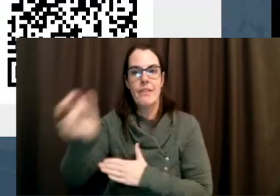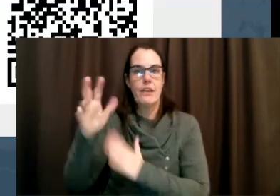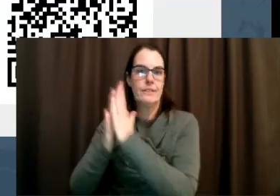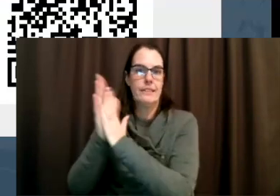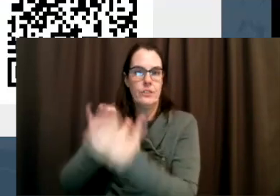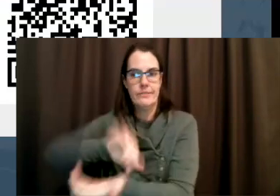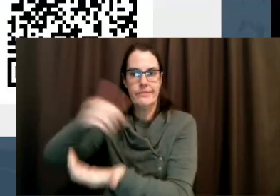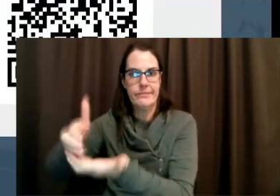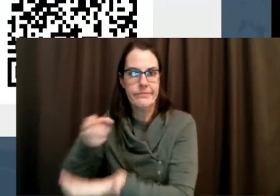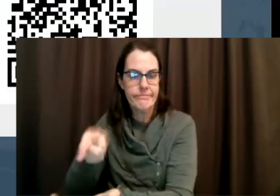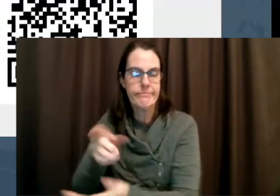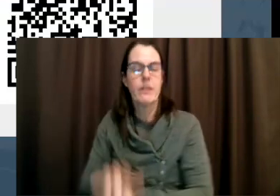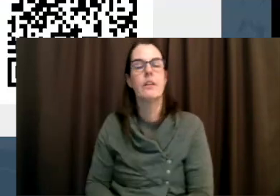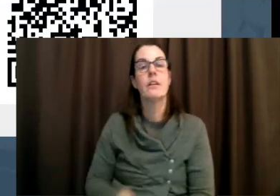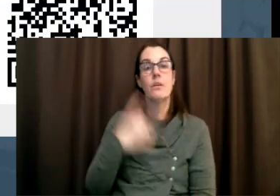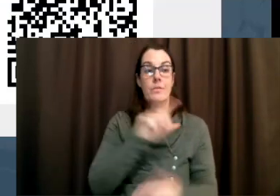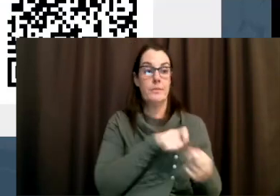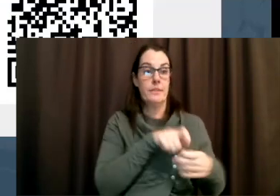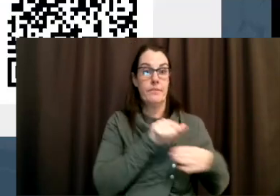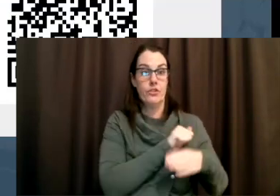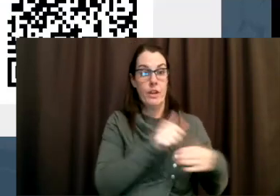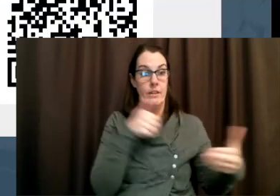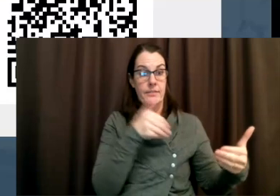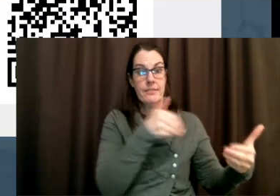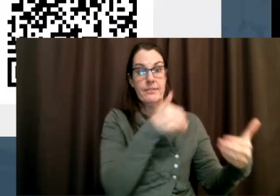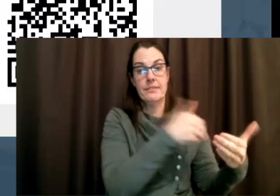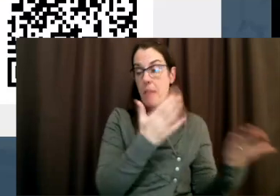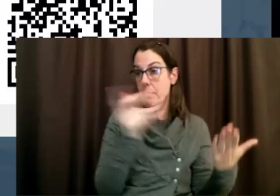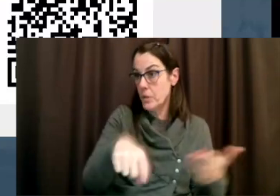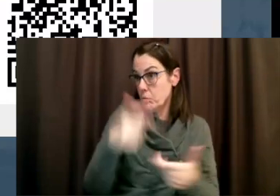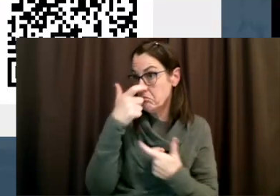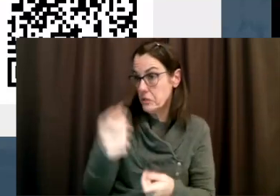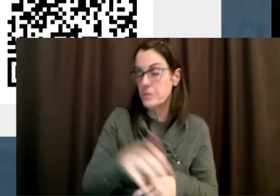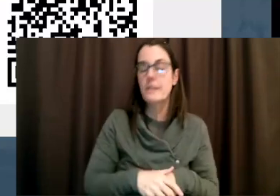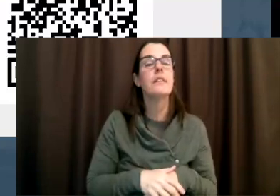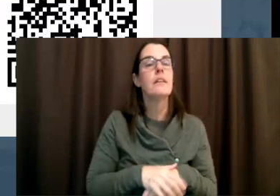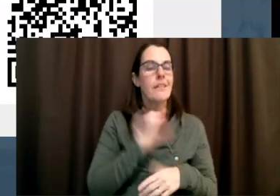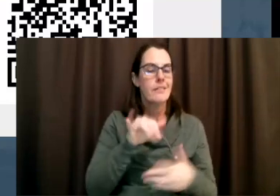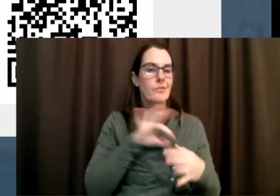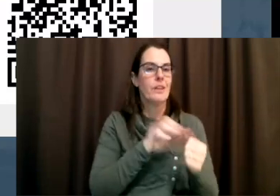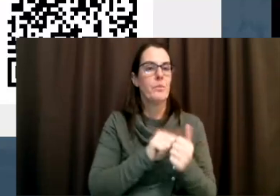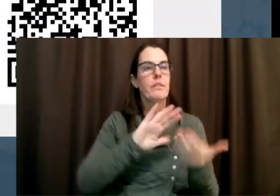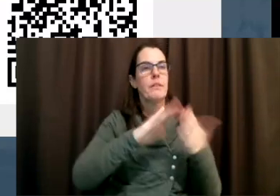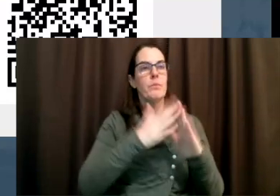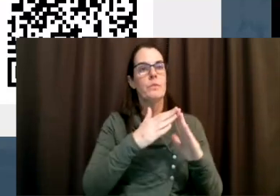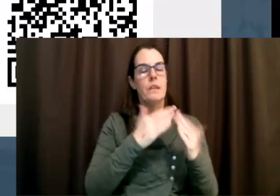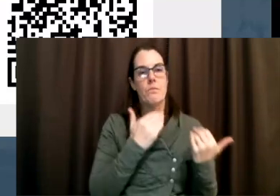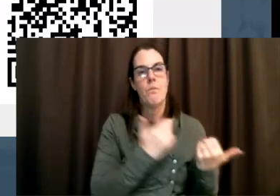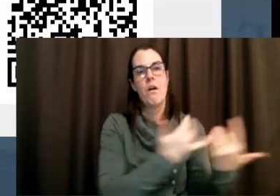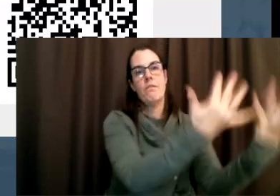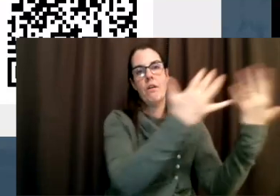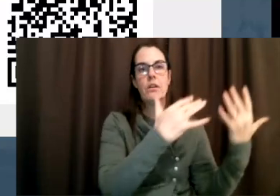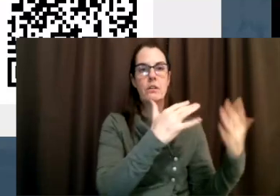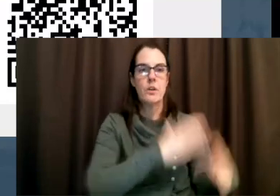One training that's coming up that may be of interest to folks is related to community wildfire protection plans. We have a